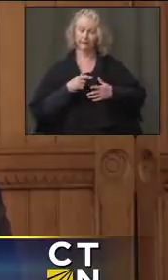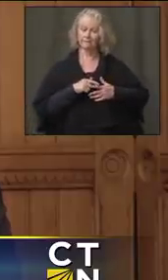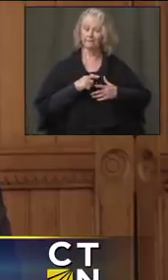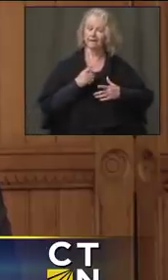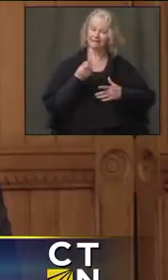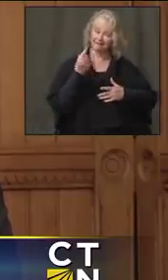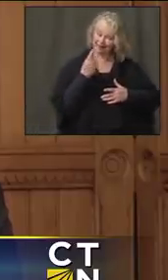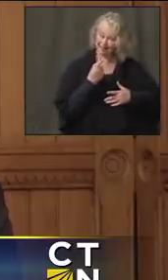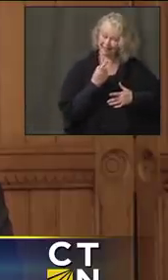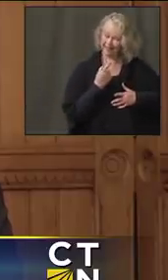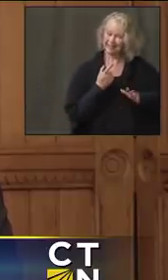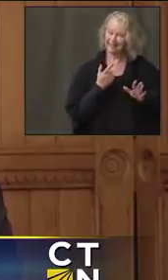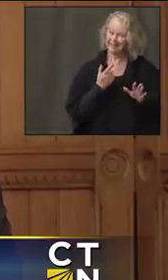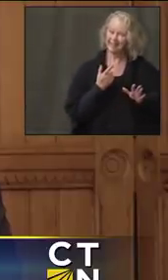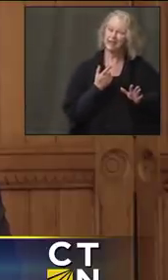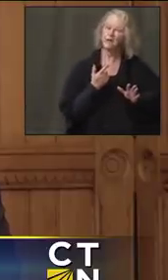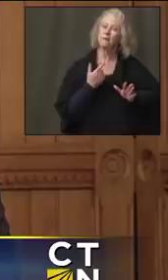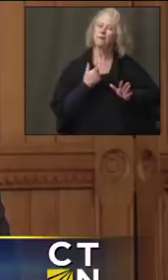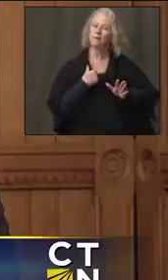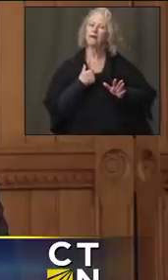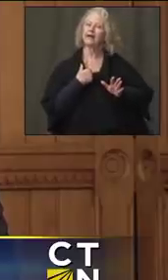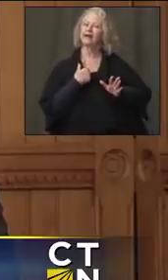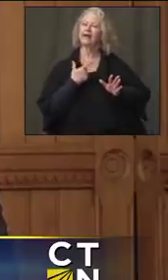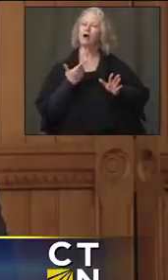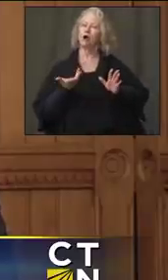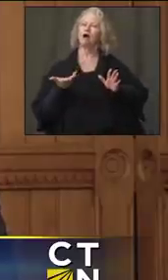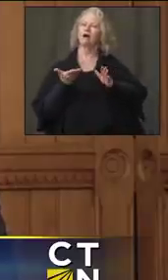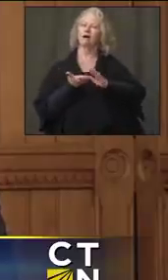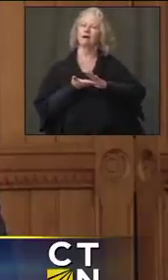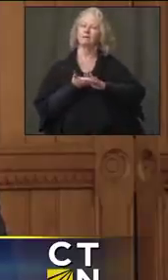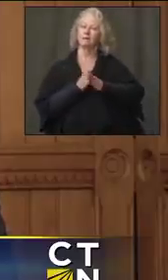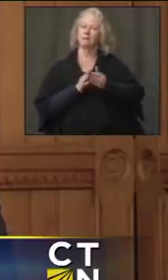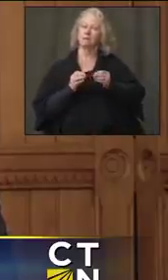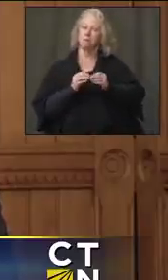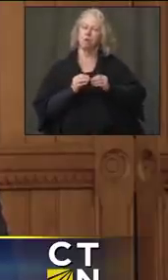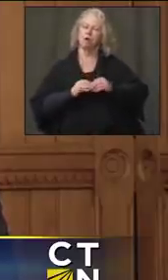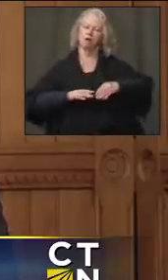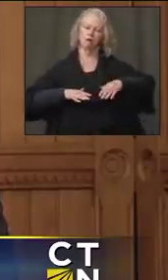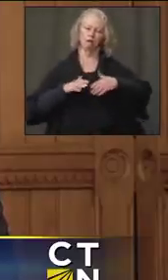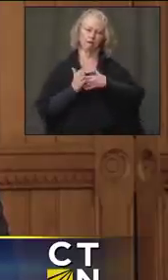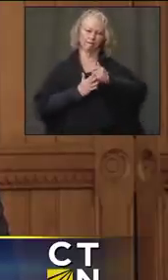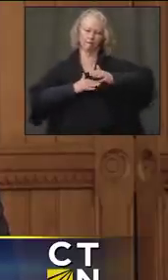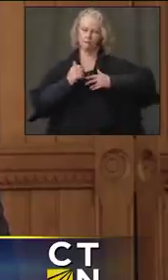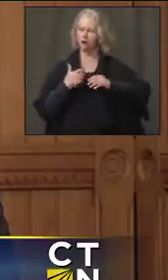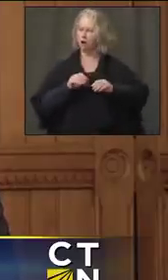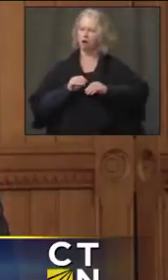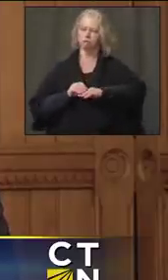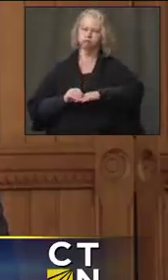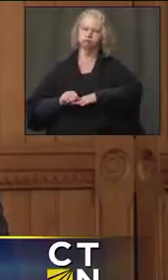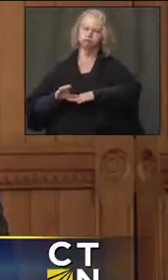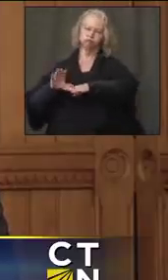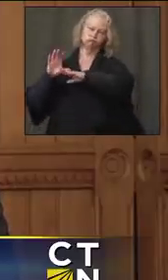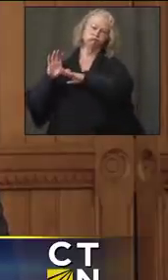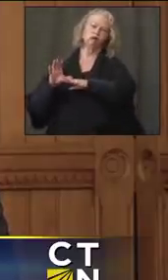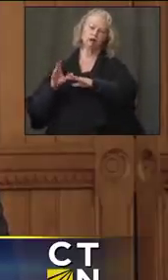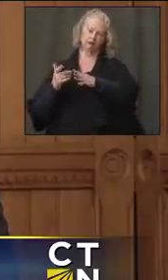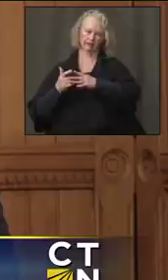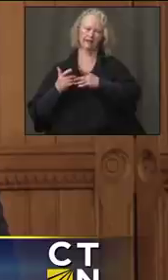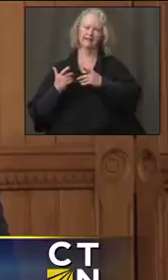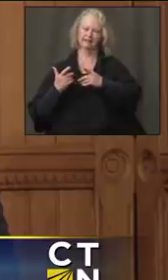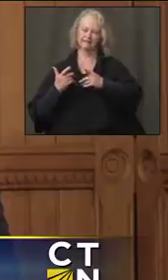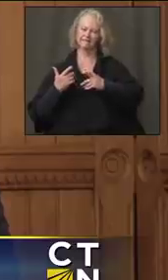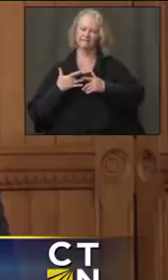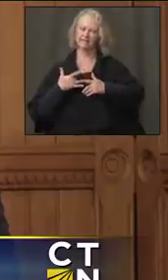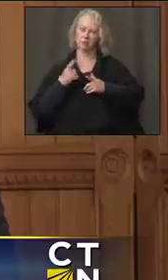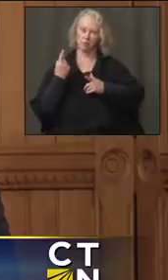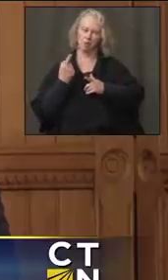earlier, we're getting increasingly well fortified in our state warehouse, and as the governor alluded to, we're expecting one particularly